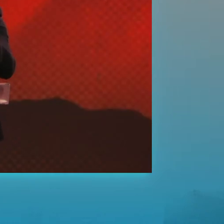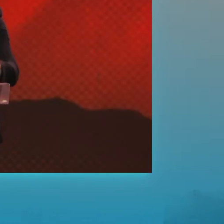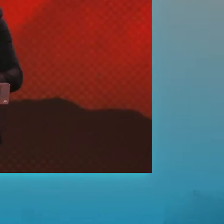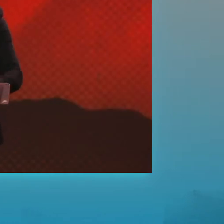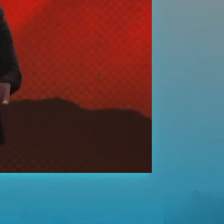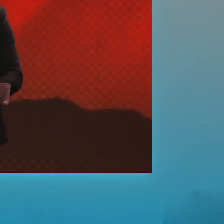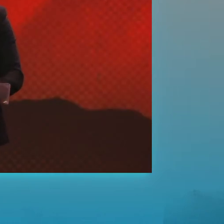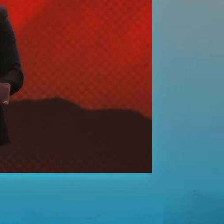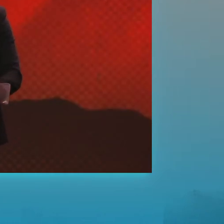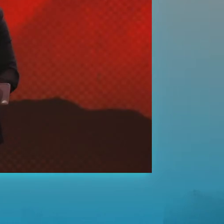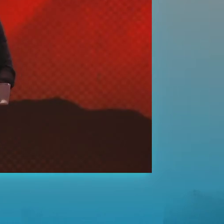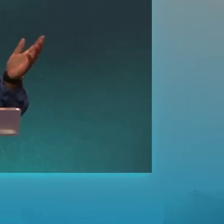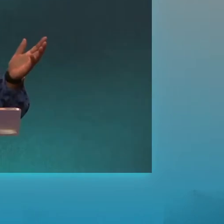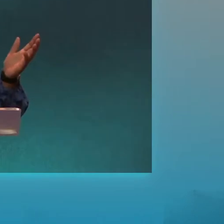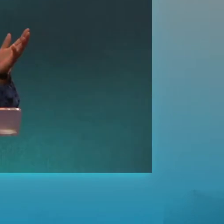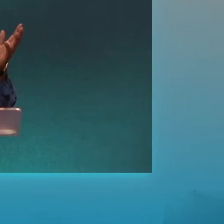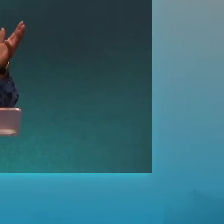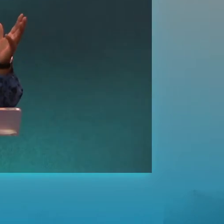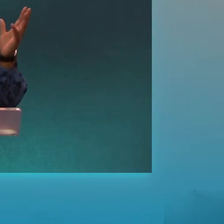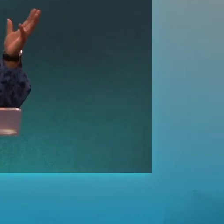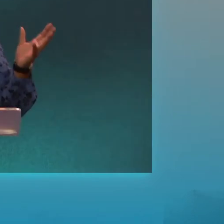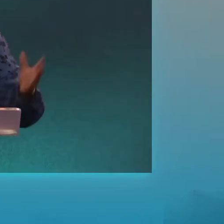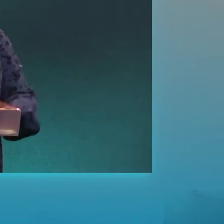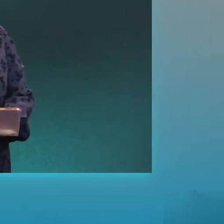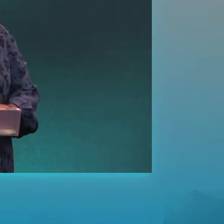Who's holding up the moon?